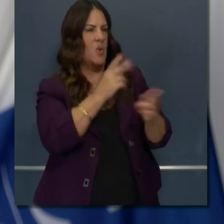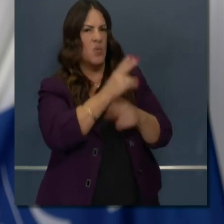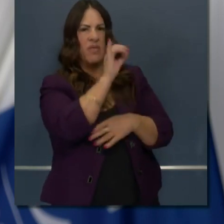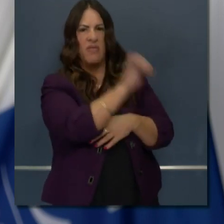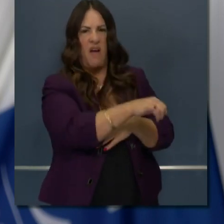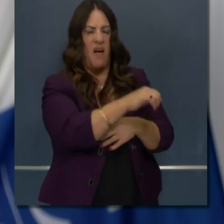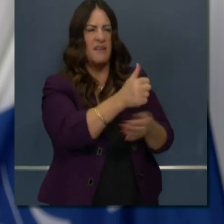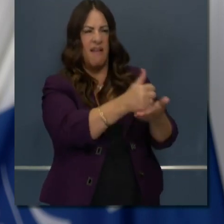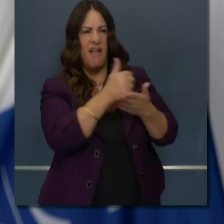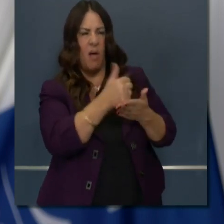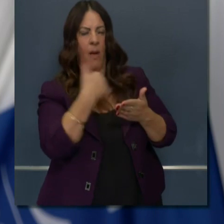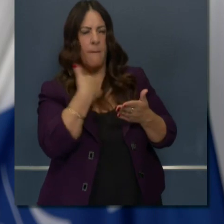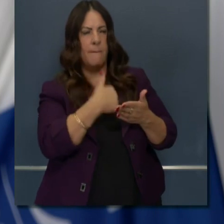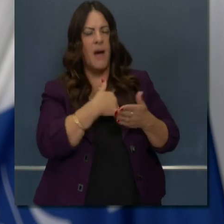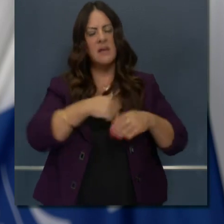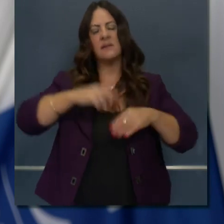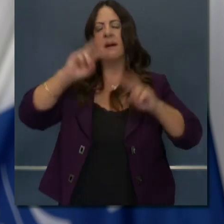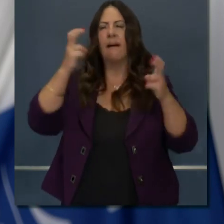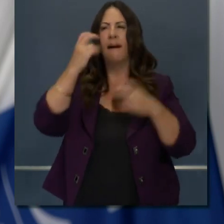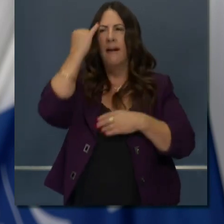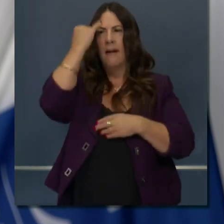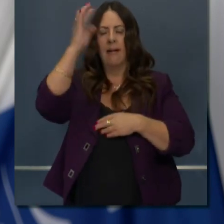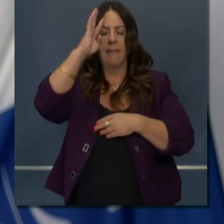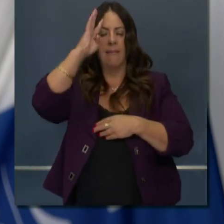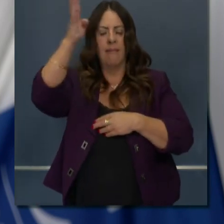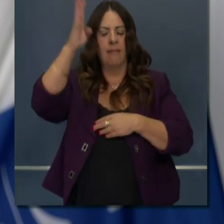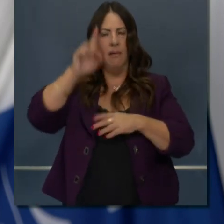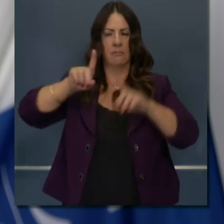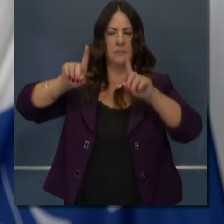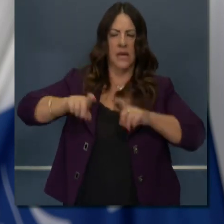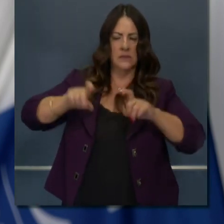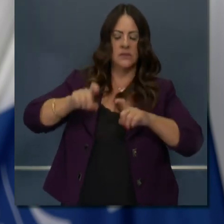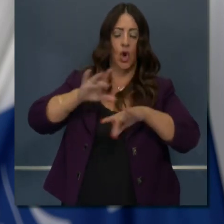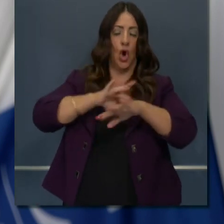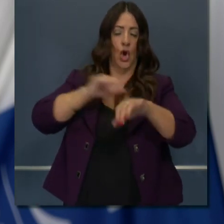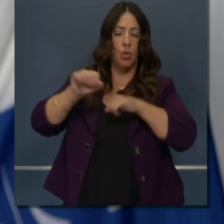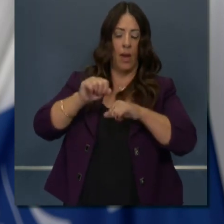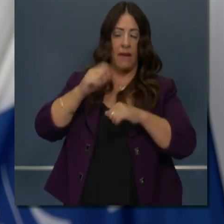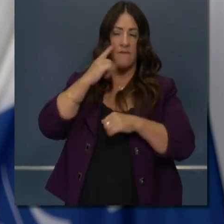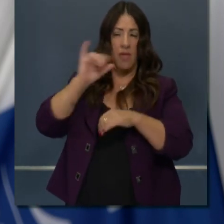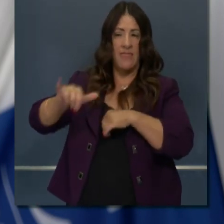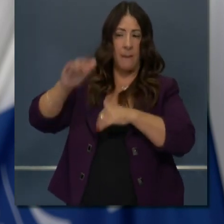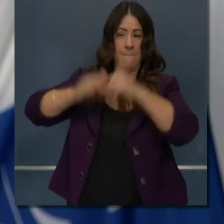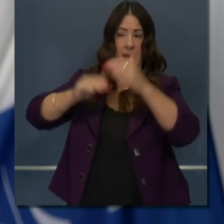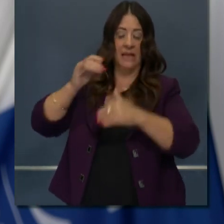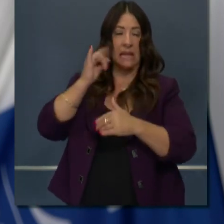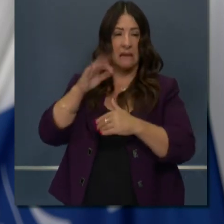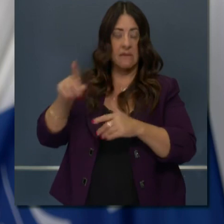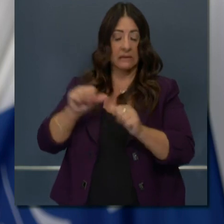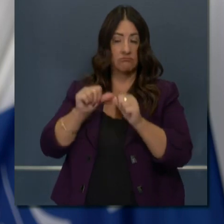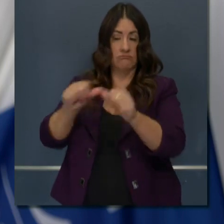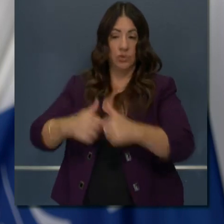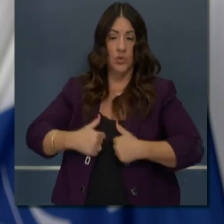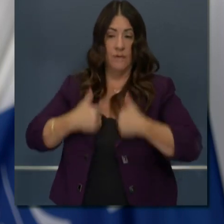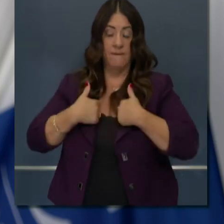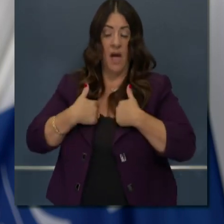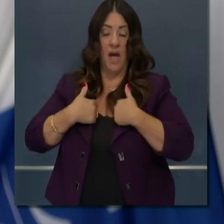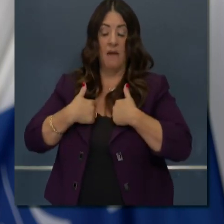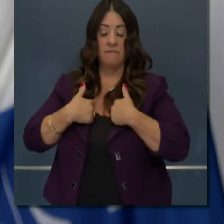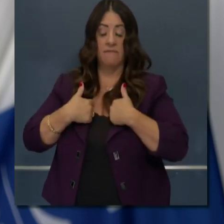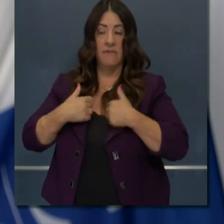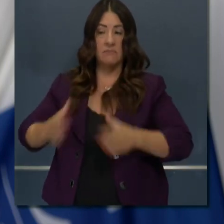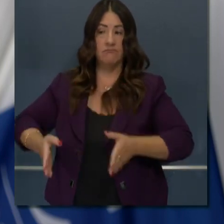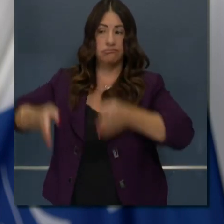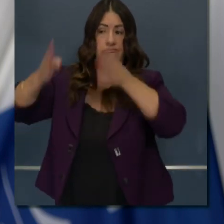seismic shaking in buildings at frequencies that are important for how they perform during earthquakes. So there is a large body